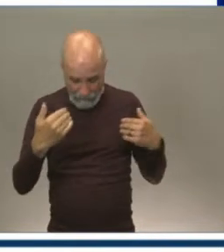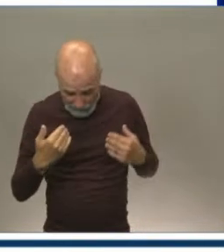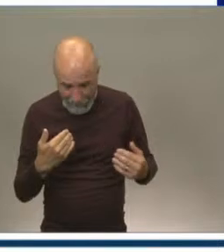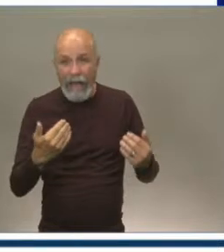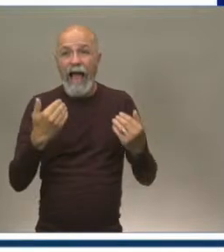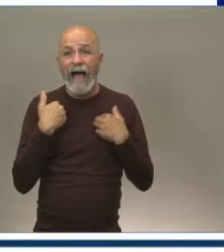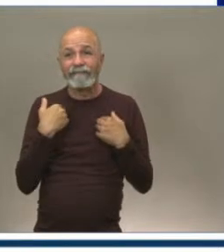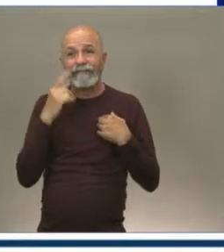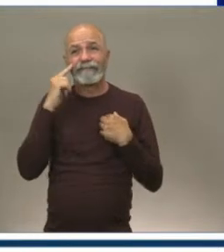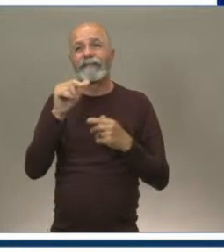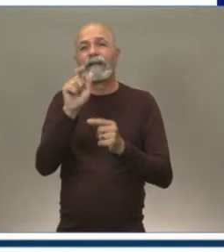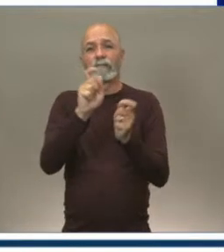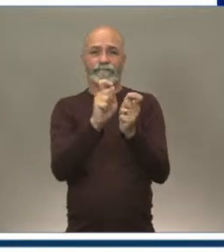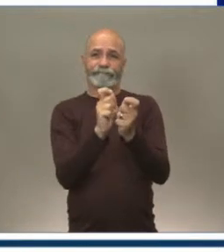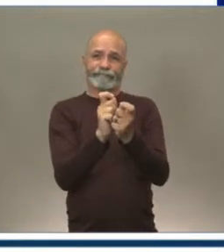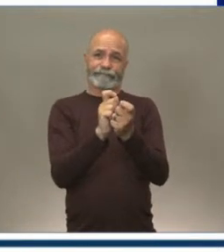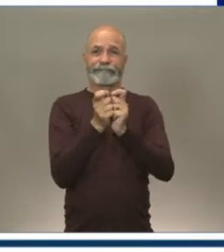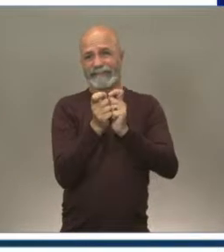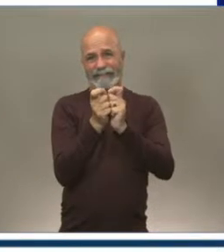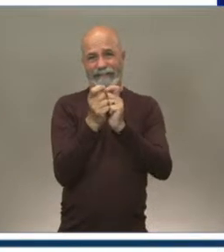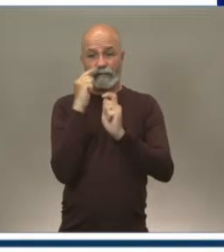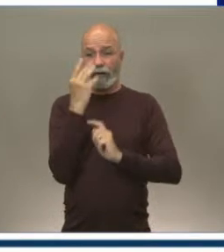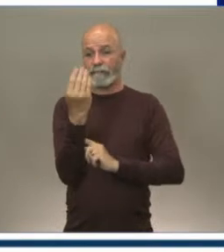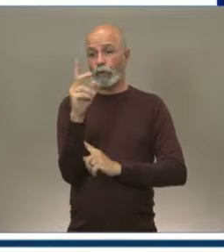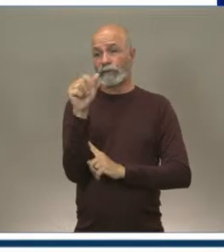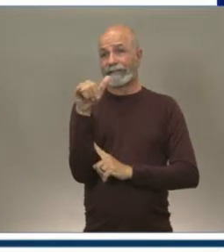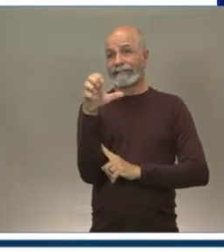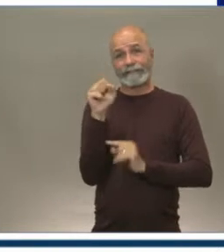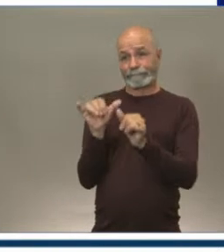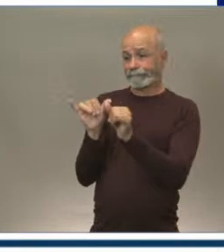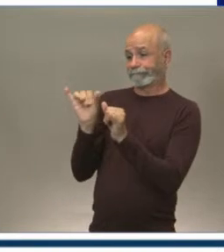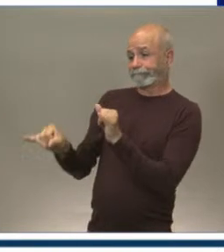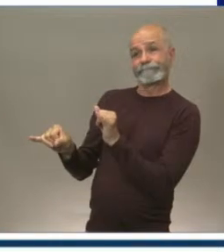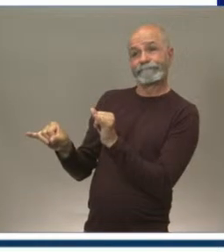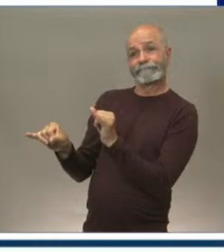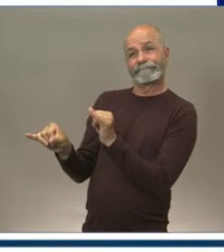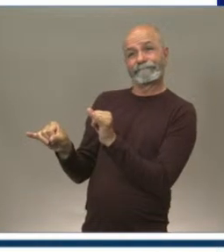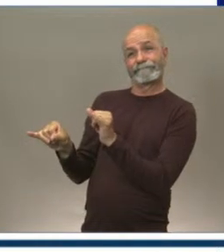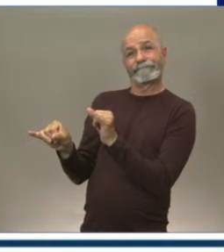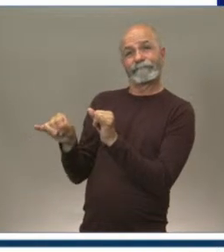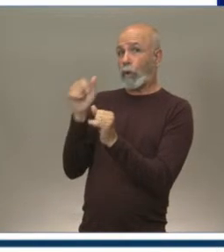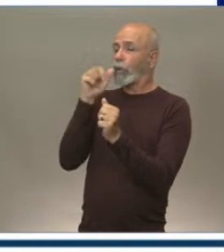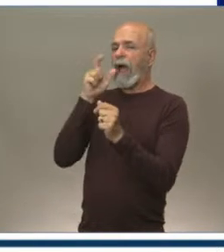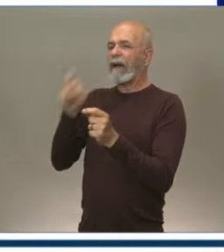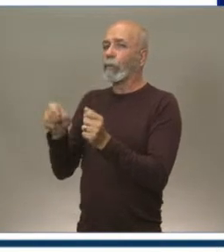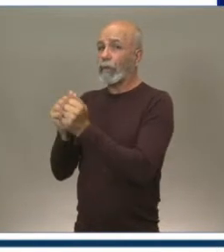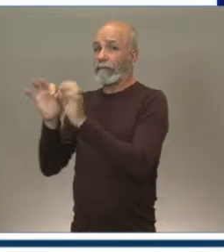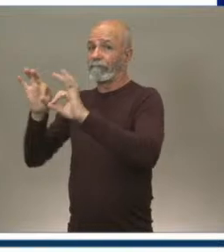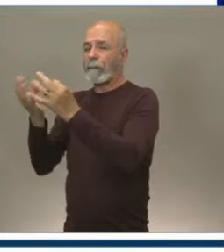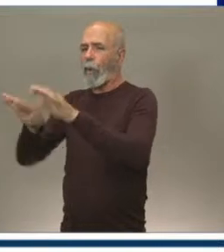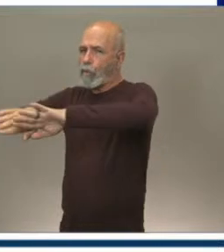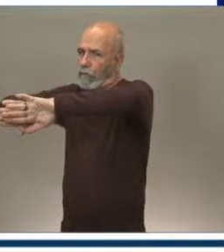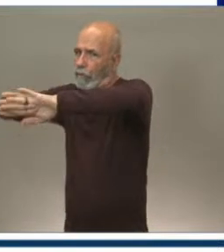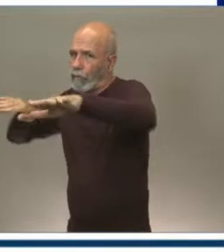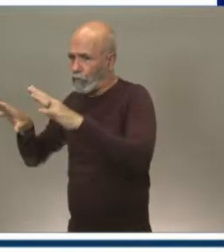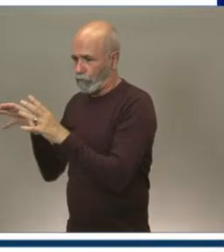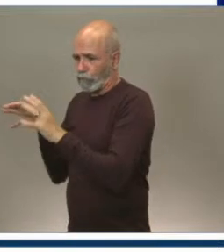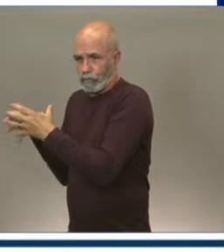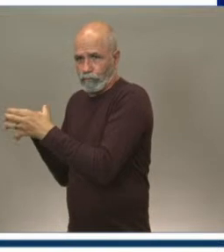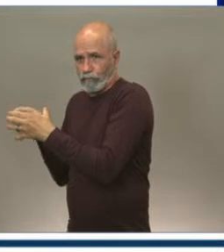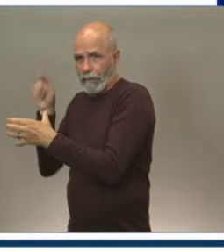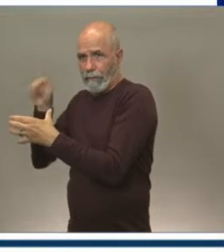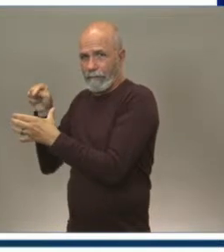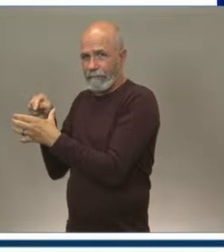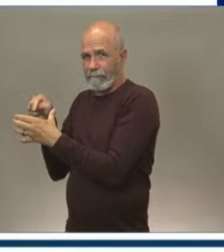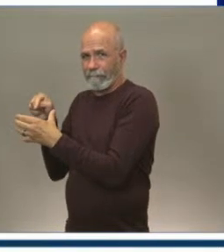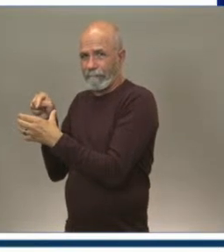full 14-day quarantine away from your family, so that we could better protect those